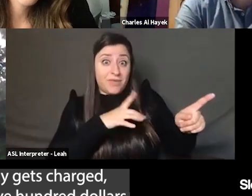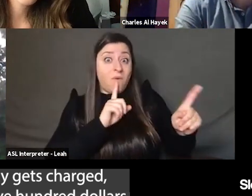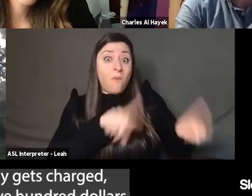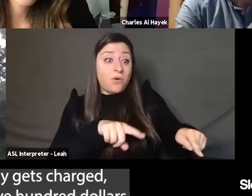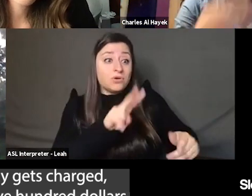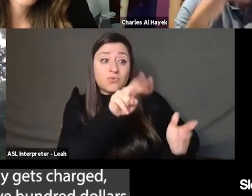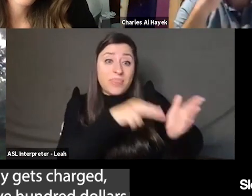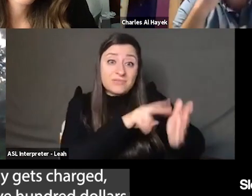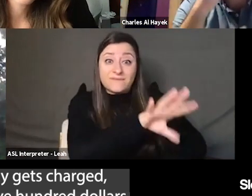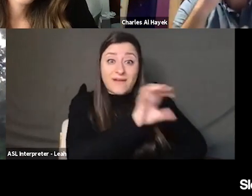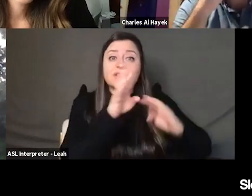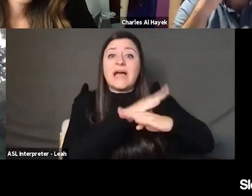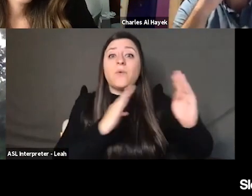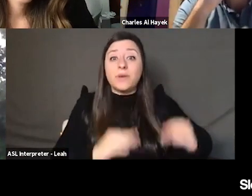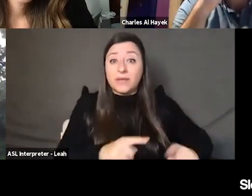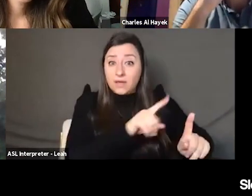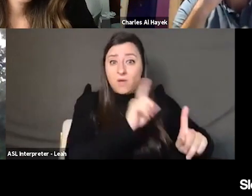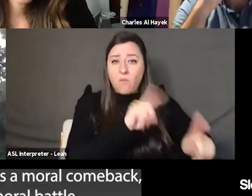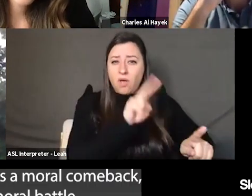charged $2,500?